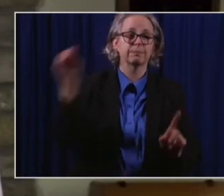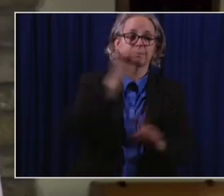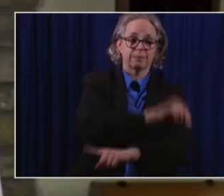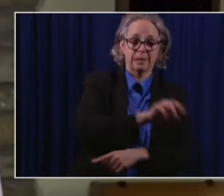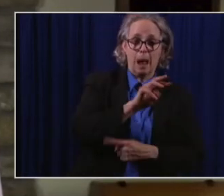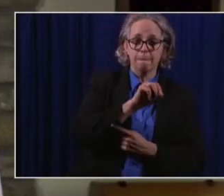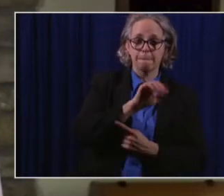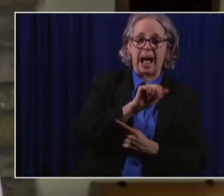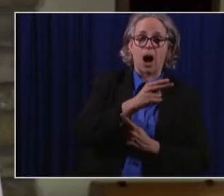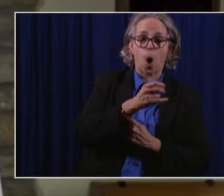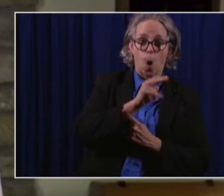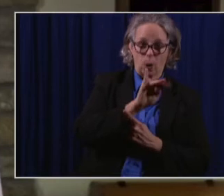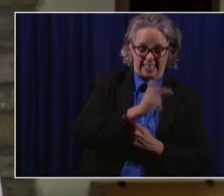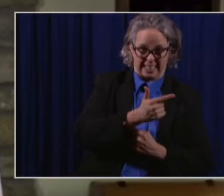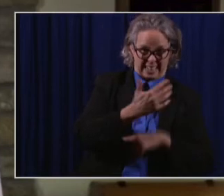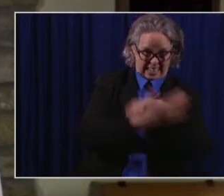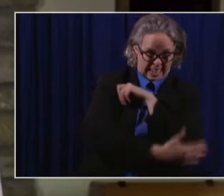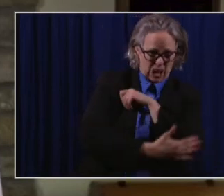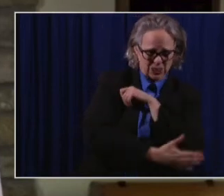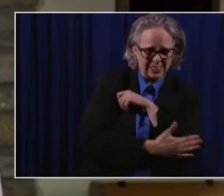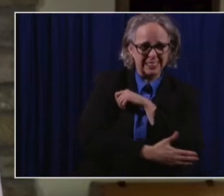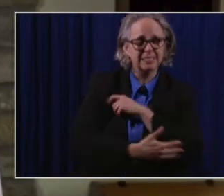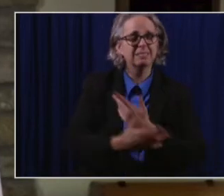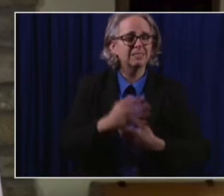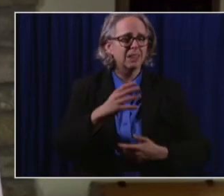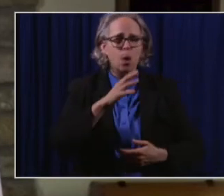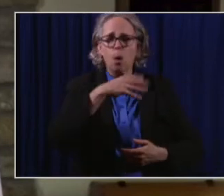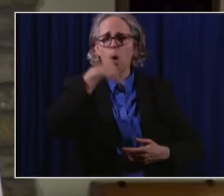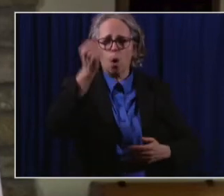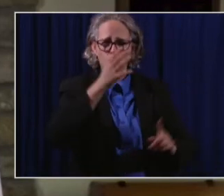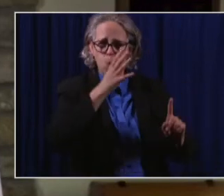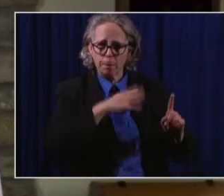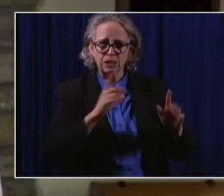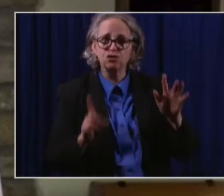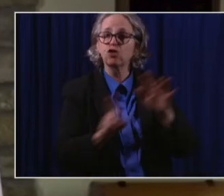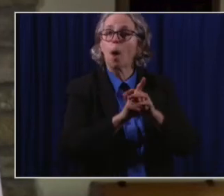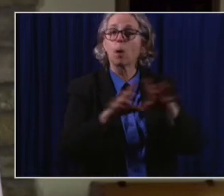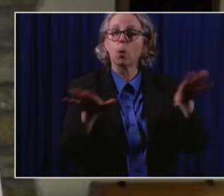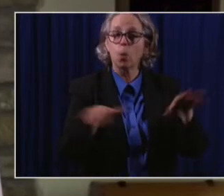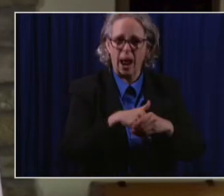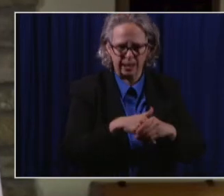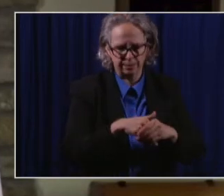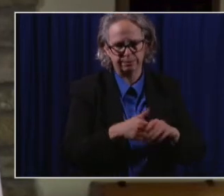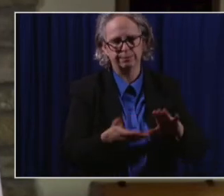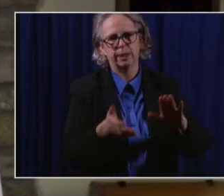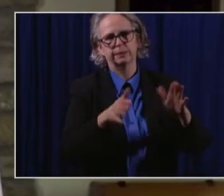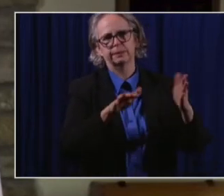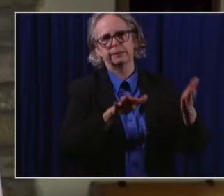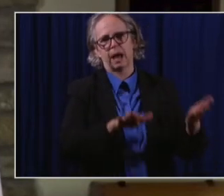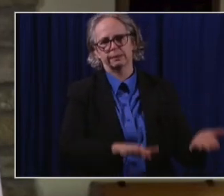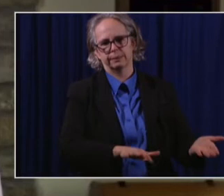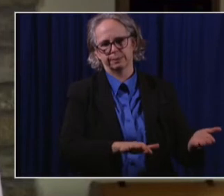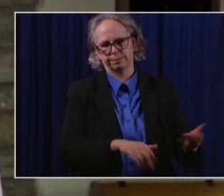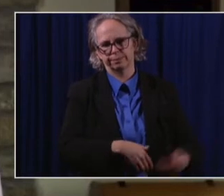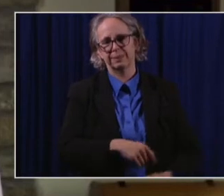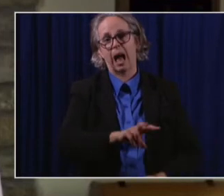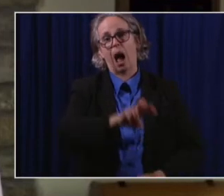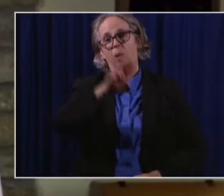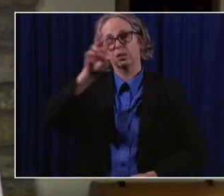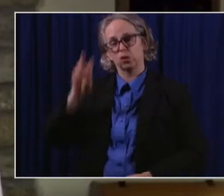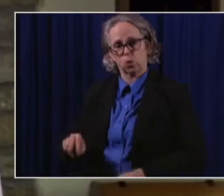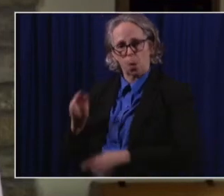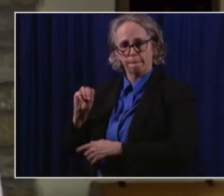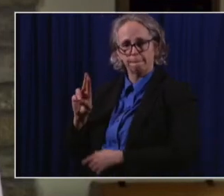cases associated with the wedding. Muskingum County, they're still seeing 1 or 2 new cases each week from their outbreak at their